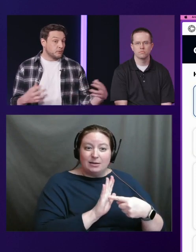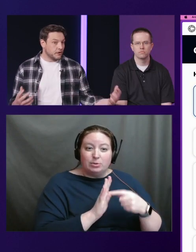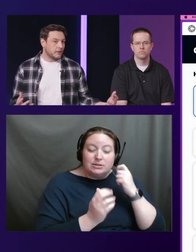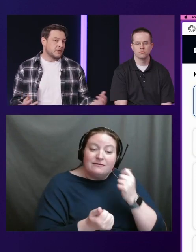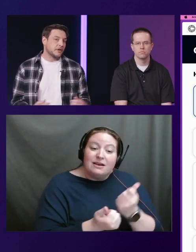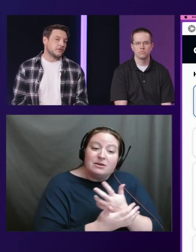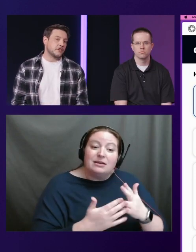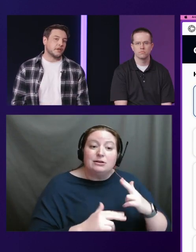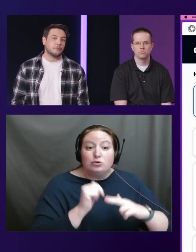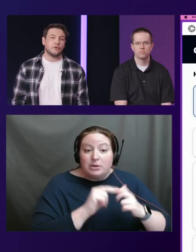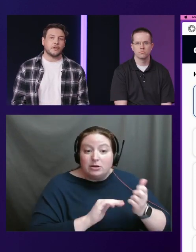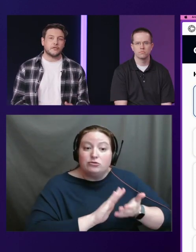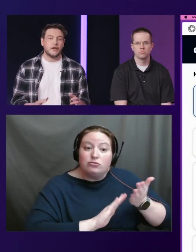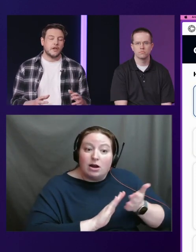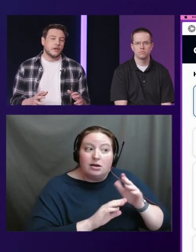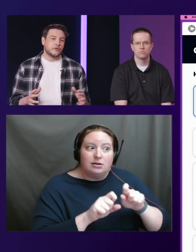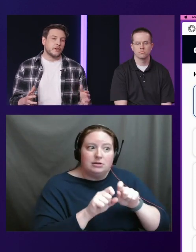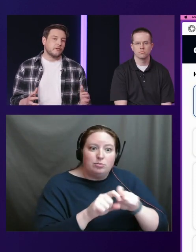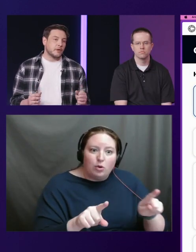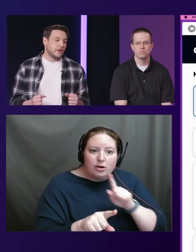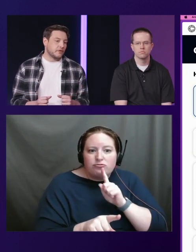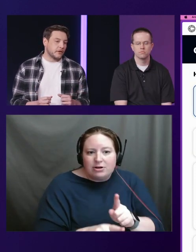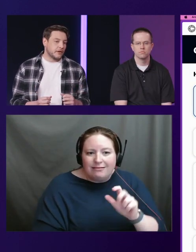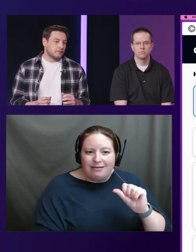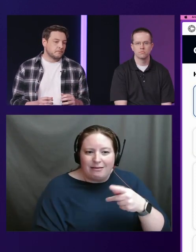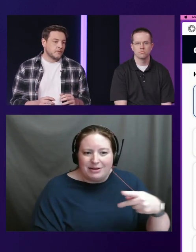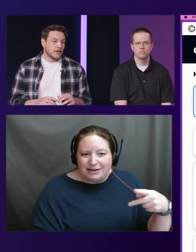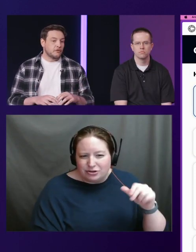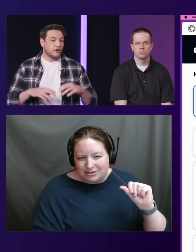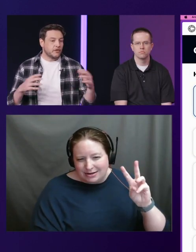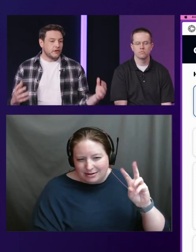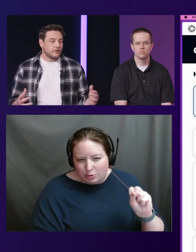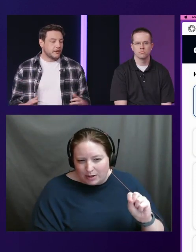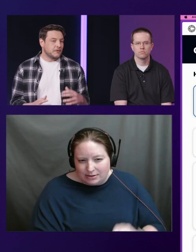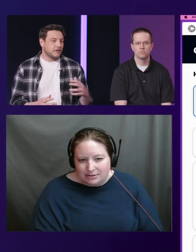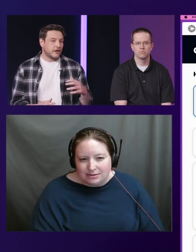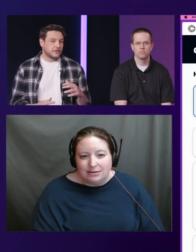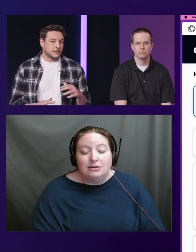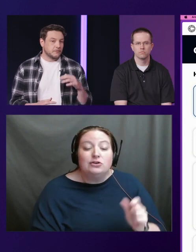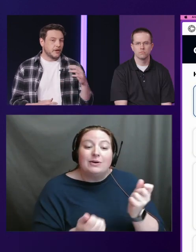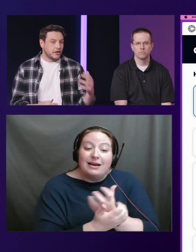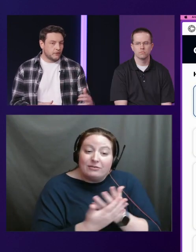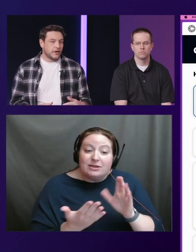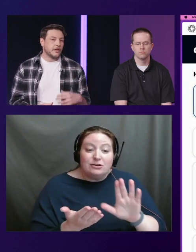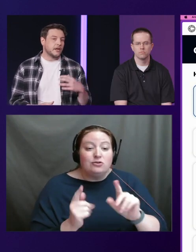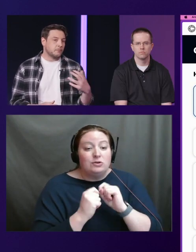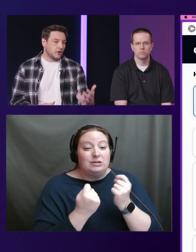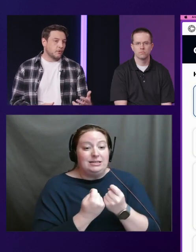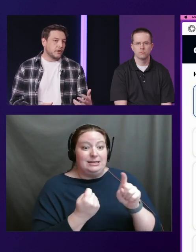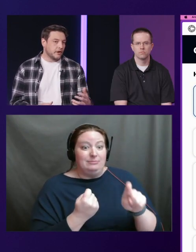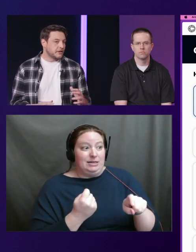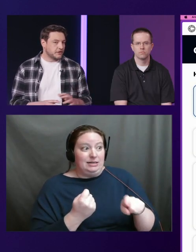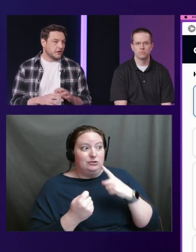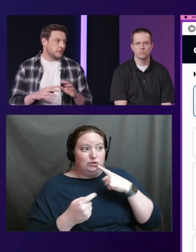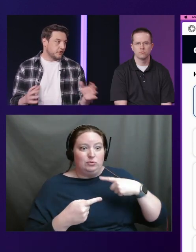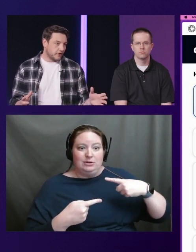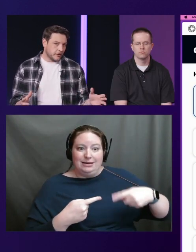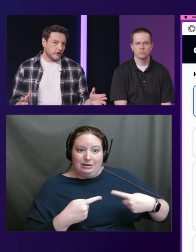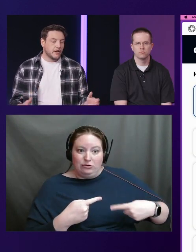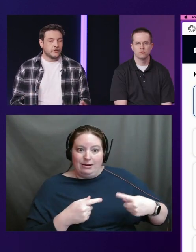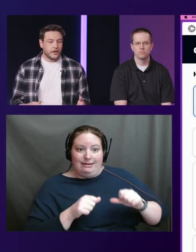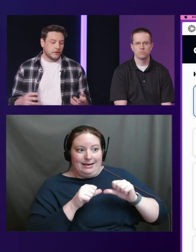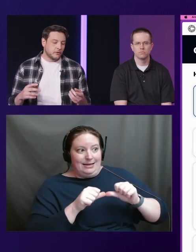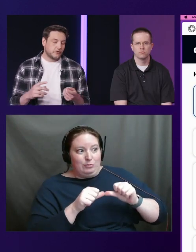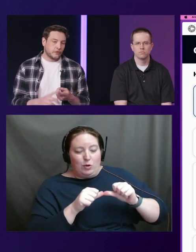deploy real applications on AWS. So think of them as giving you everything your team needs to actually iterate and keep going, not just get you